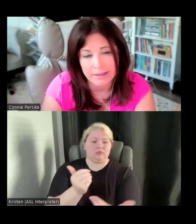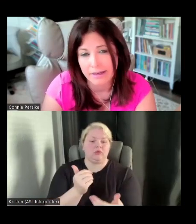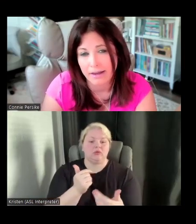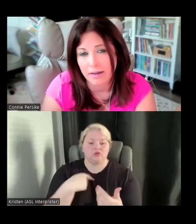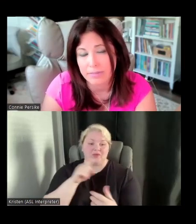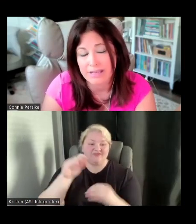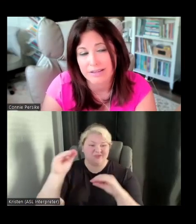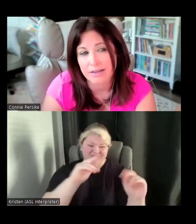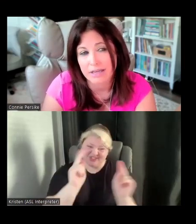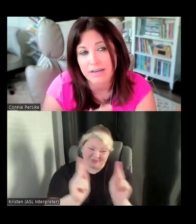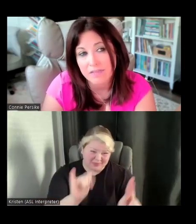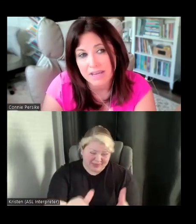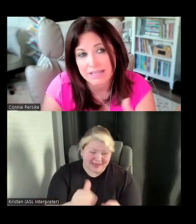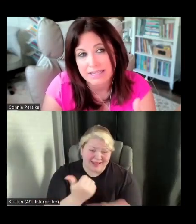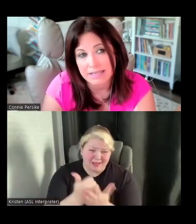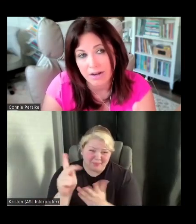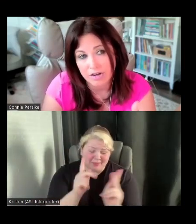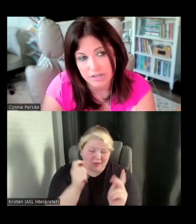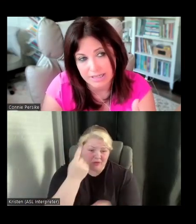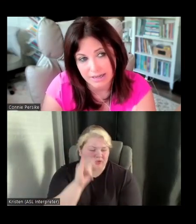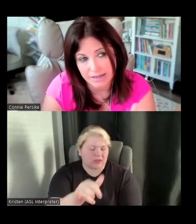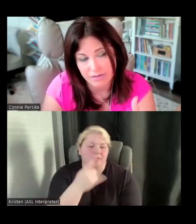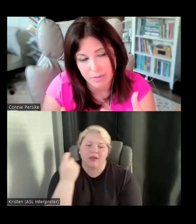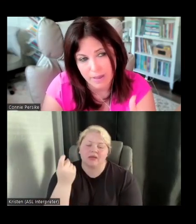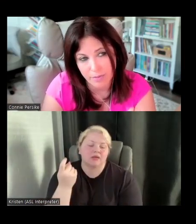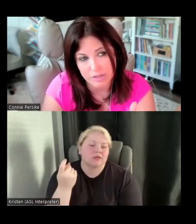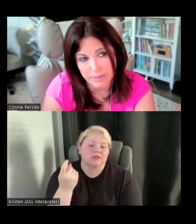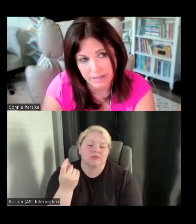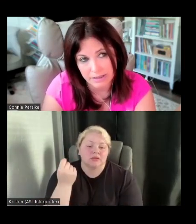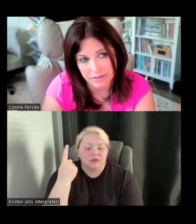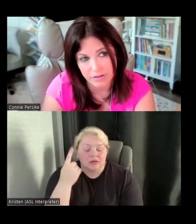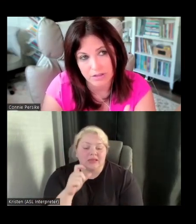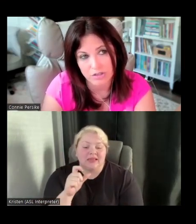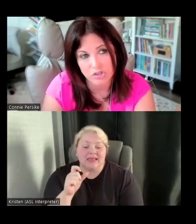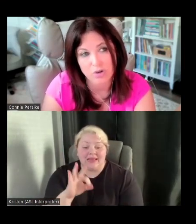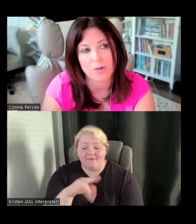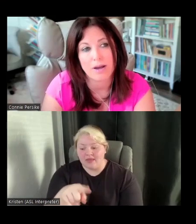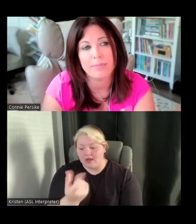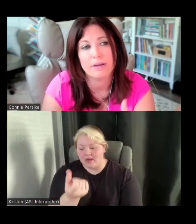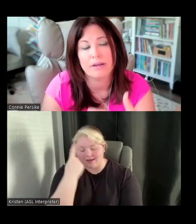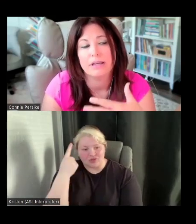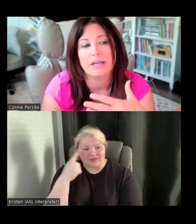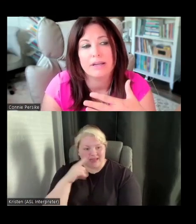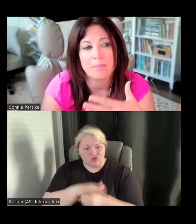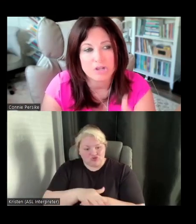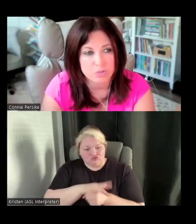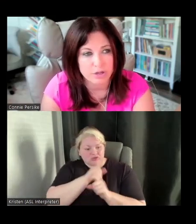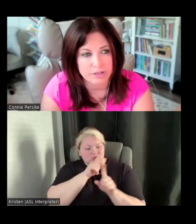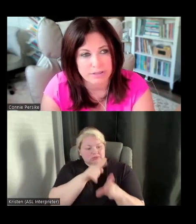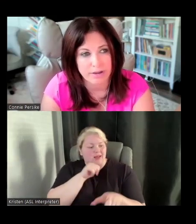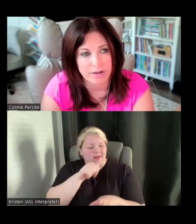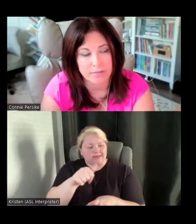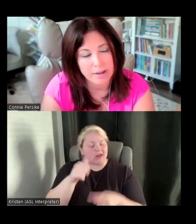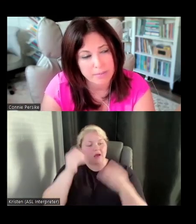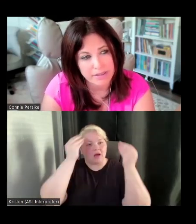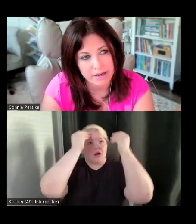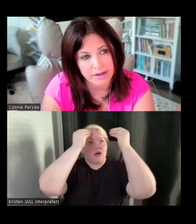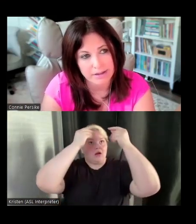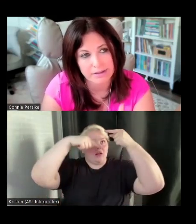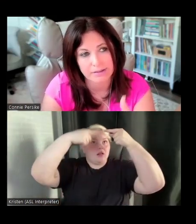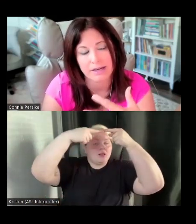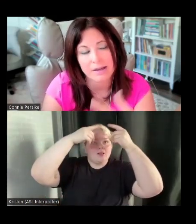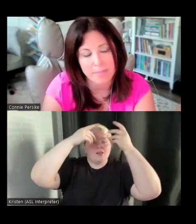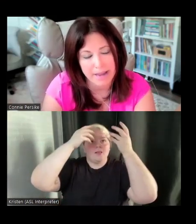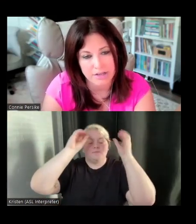that, because if they can understand it from that perspective, they're going to show up in a much more